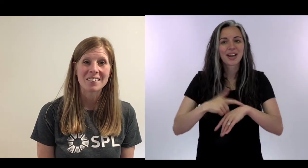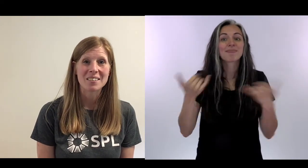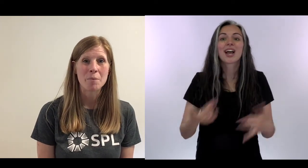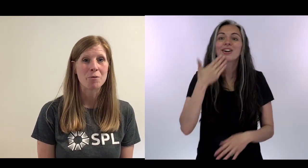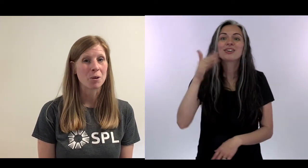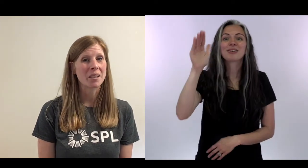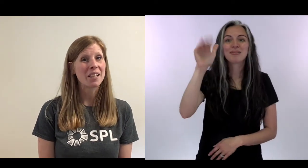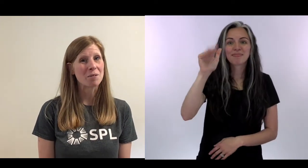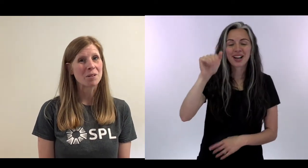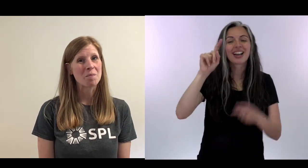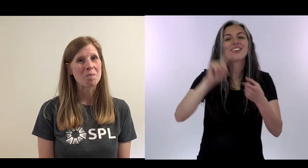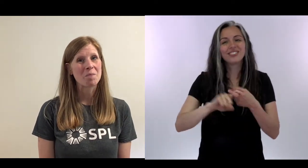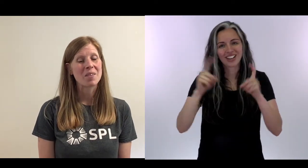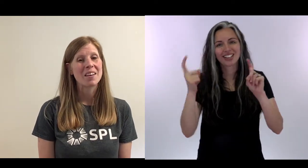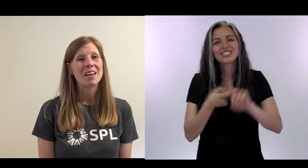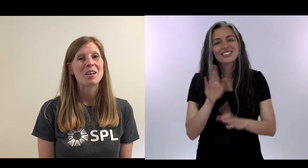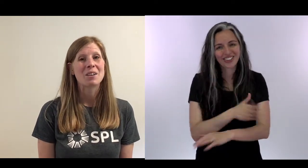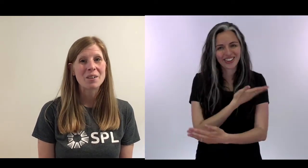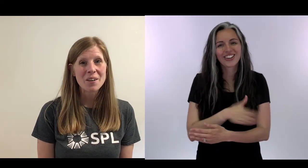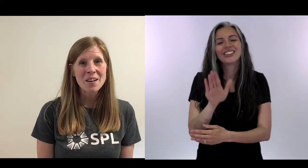song before we leave.